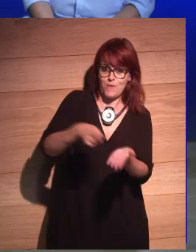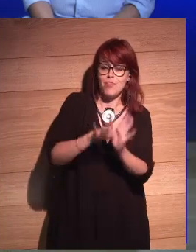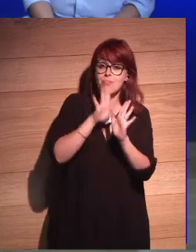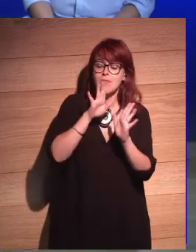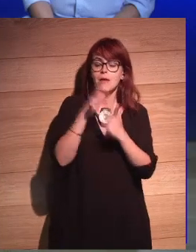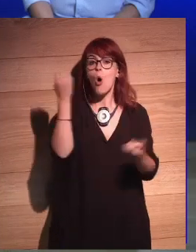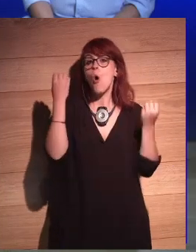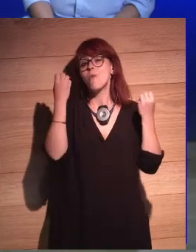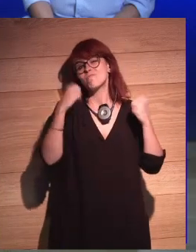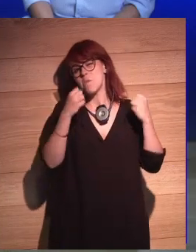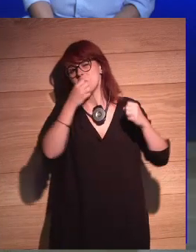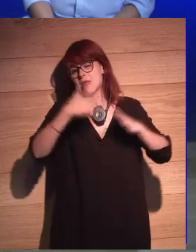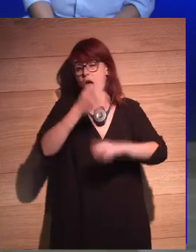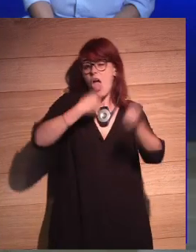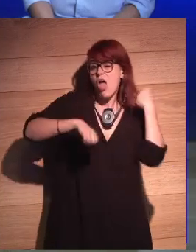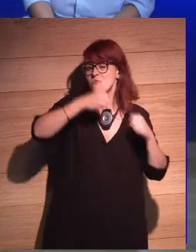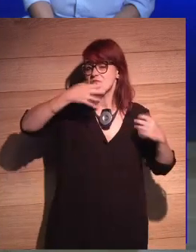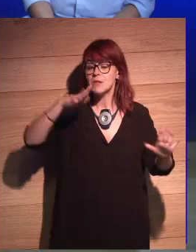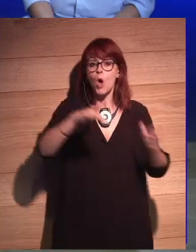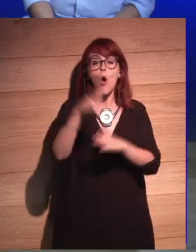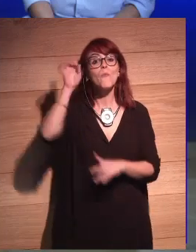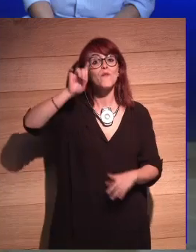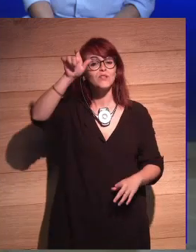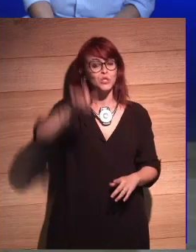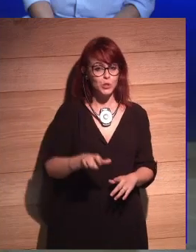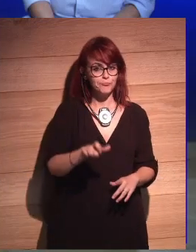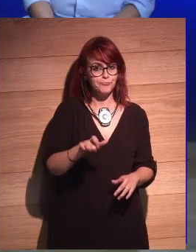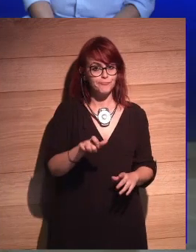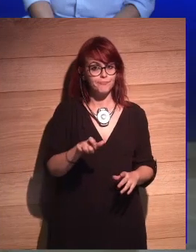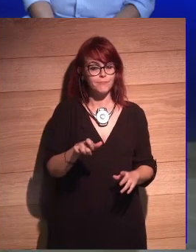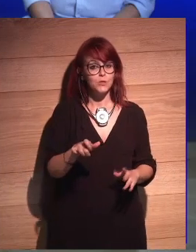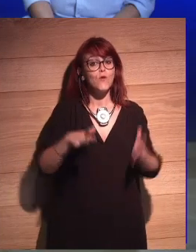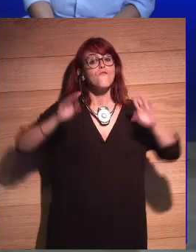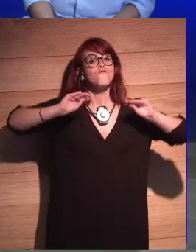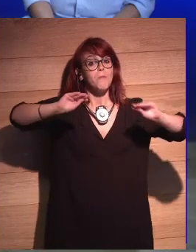to highlight in terms of good practices. When a teacher's